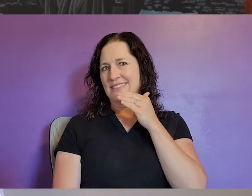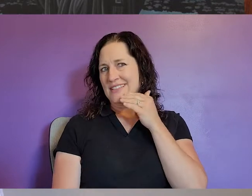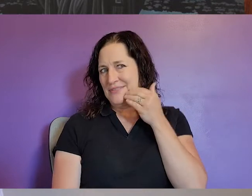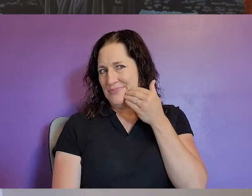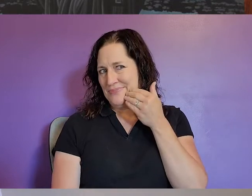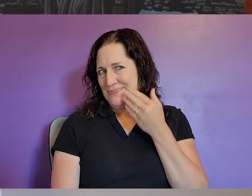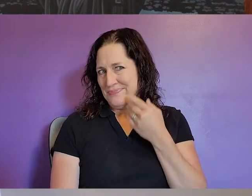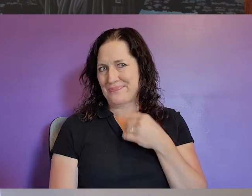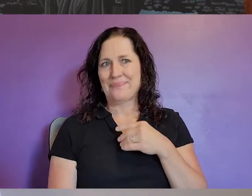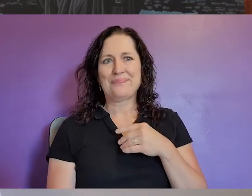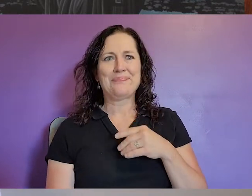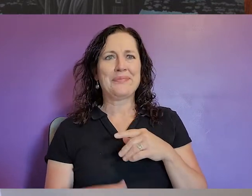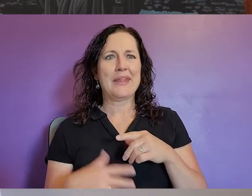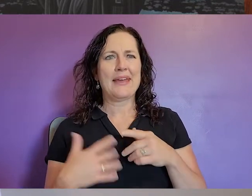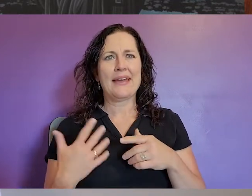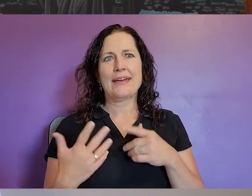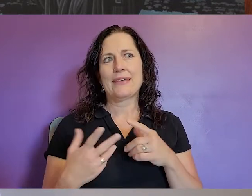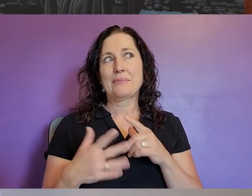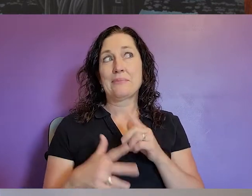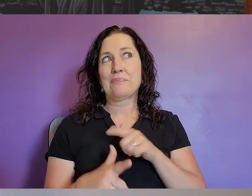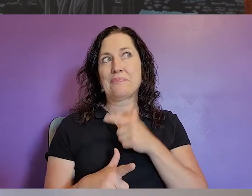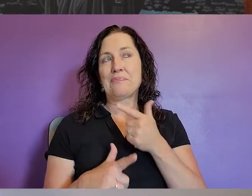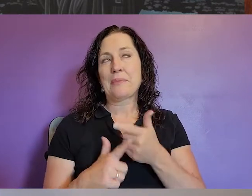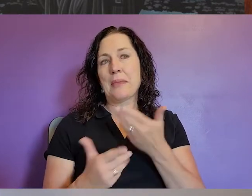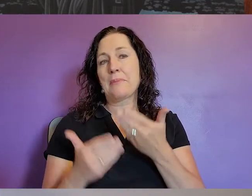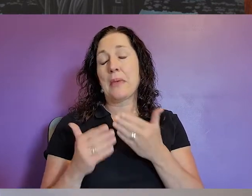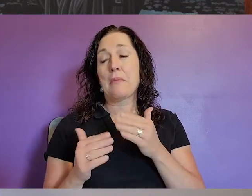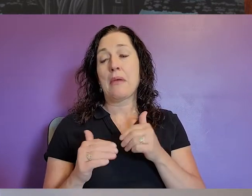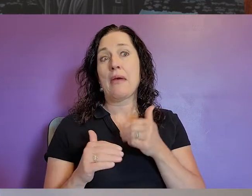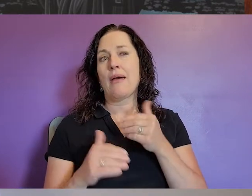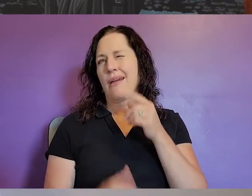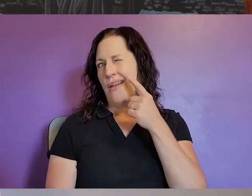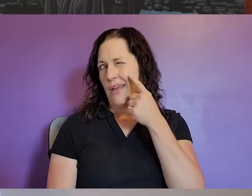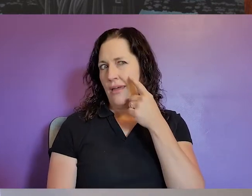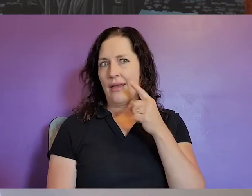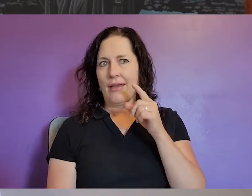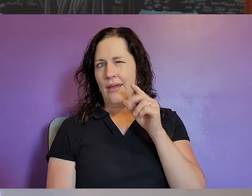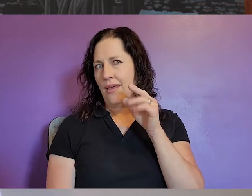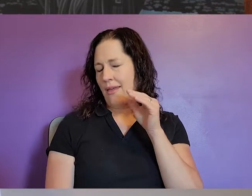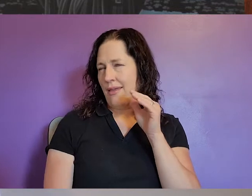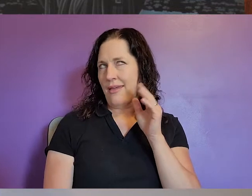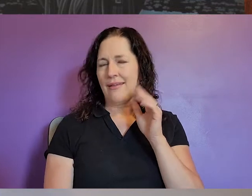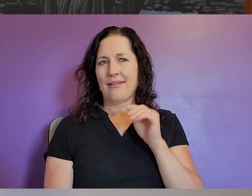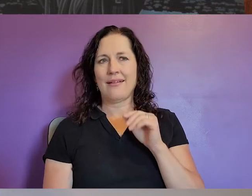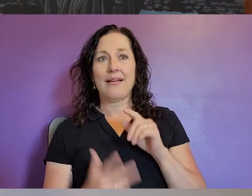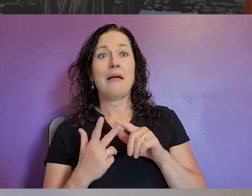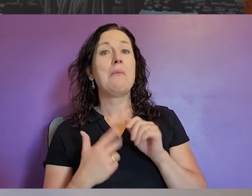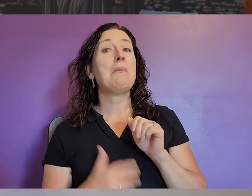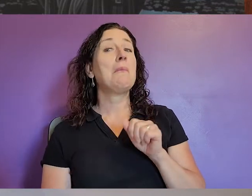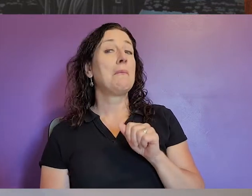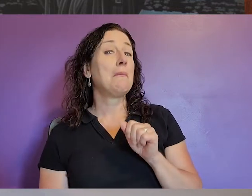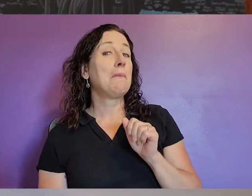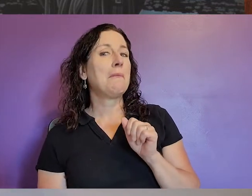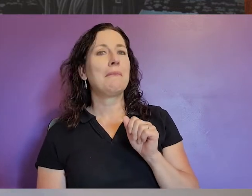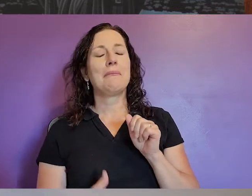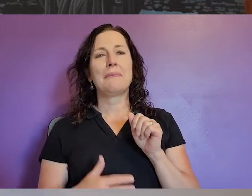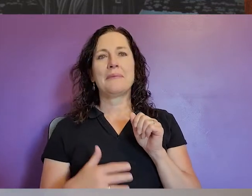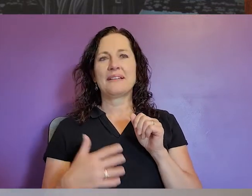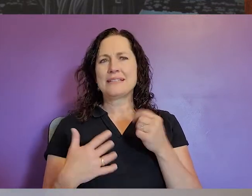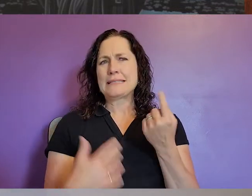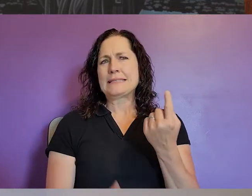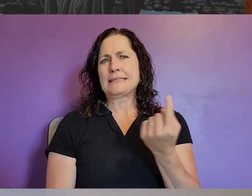a smile, and then next time a blink,